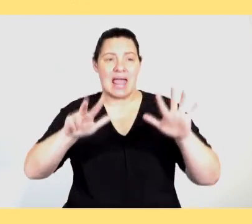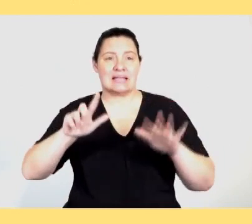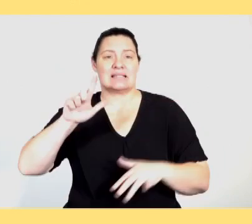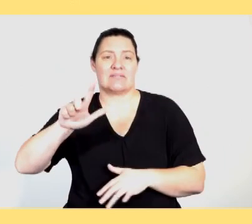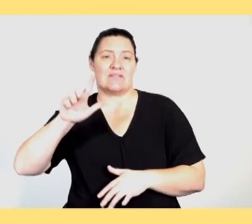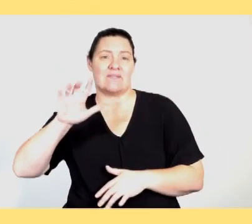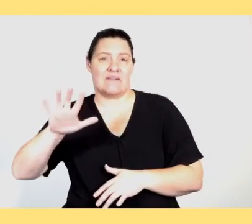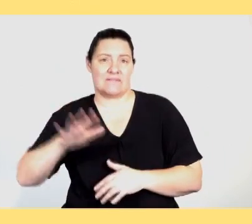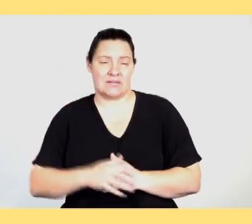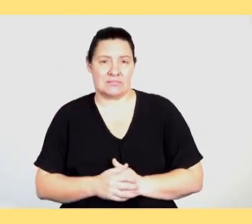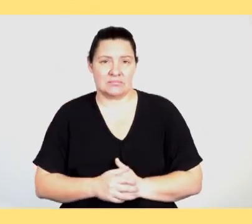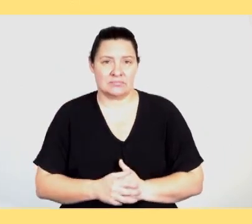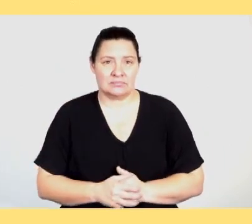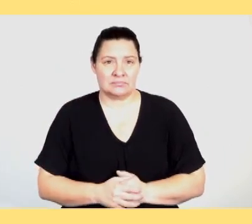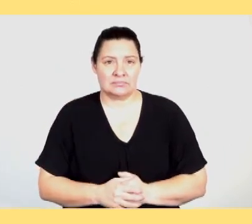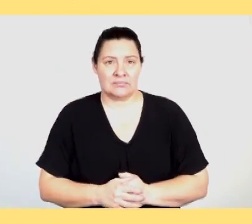16,875.